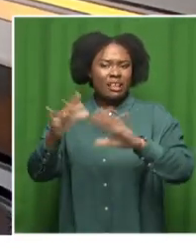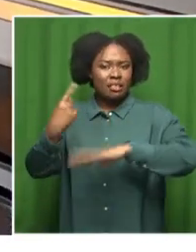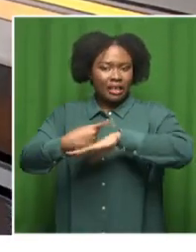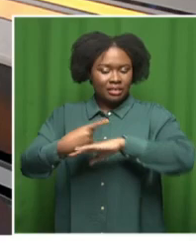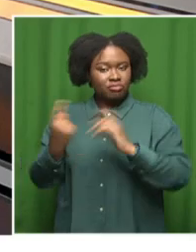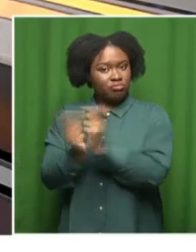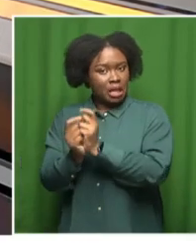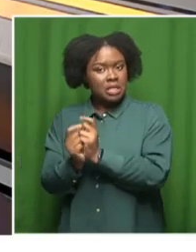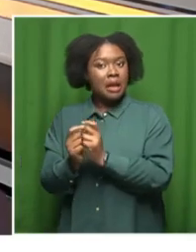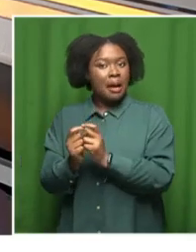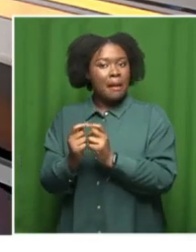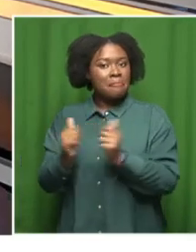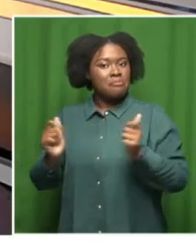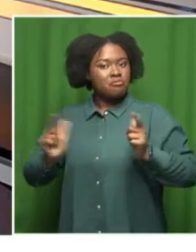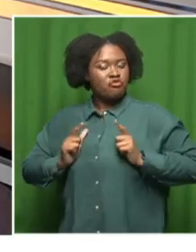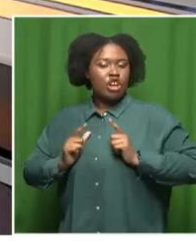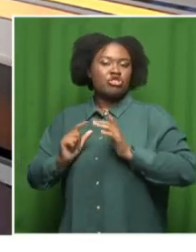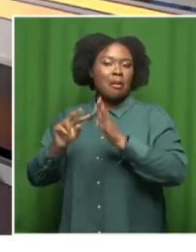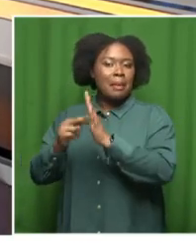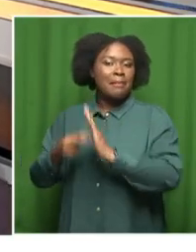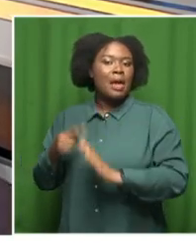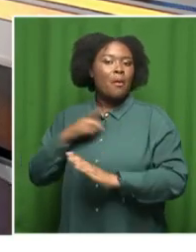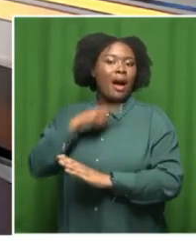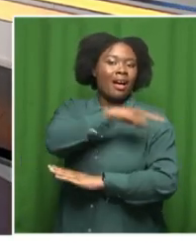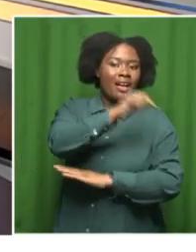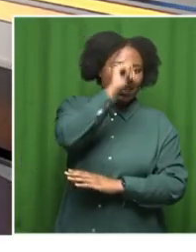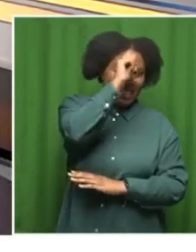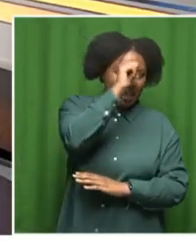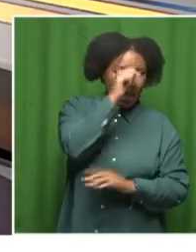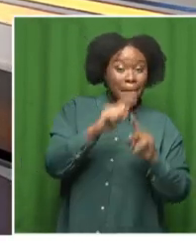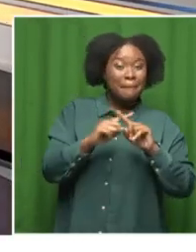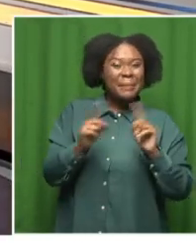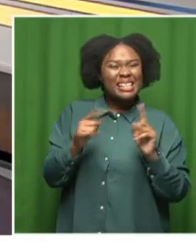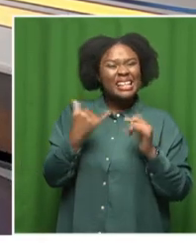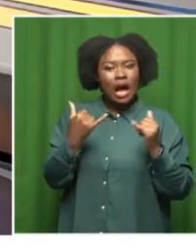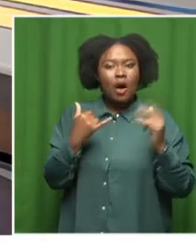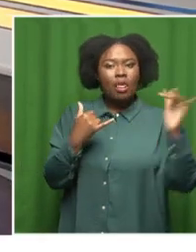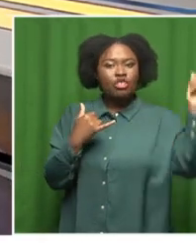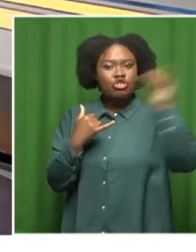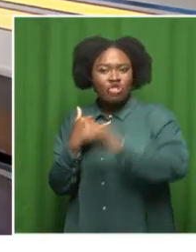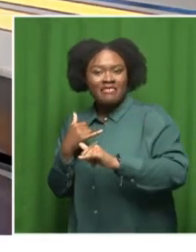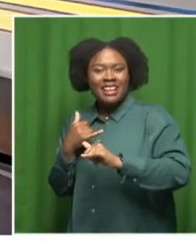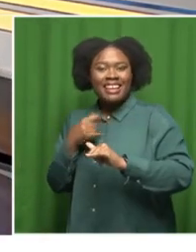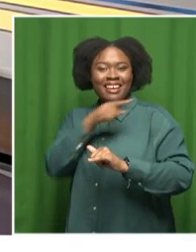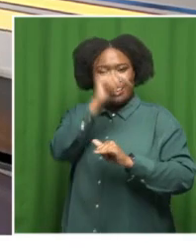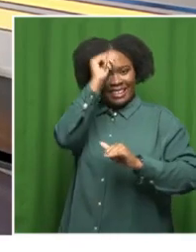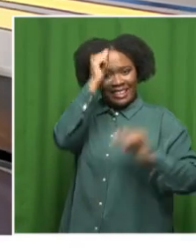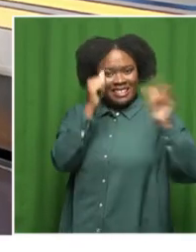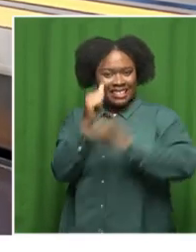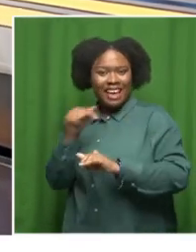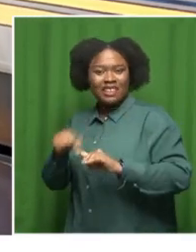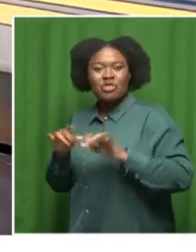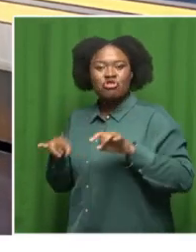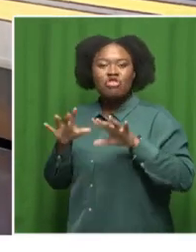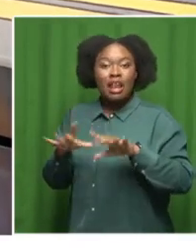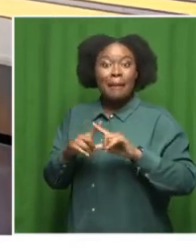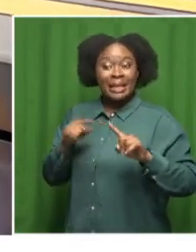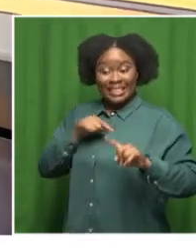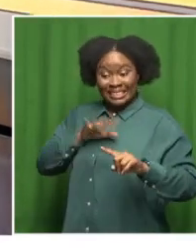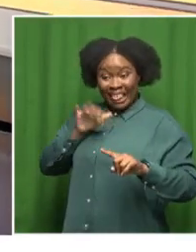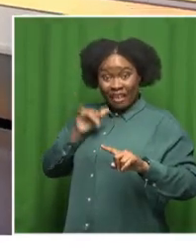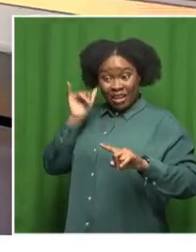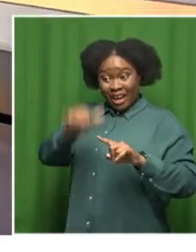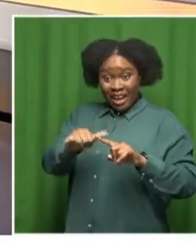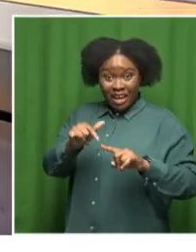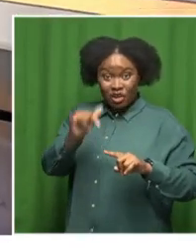of their planning will be the traveling from India to Australia, but still that won't be as bad as traveling from South Africa to Australia.